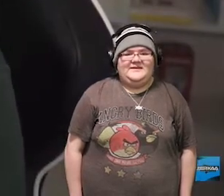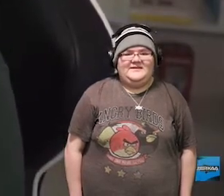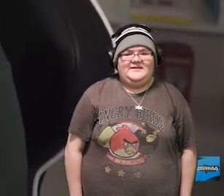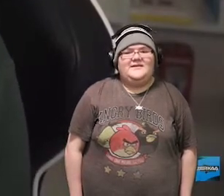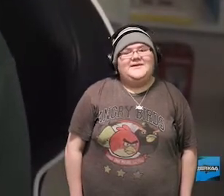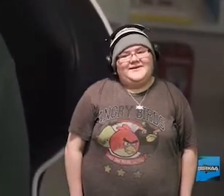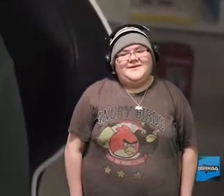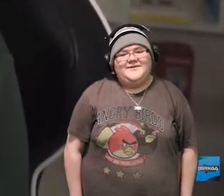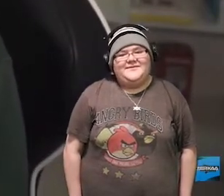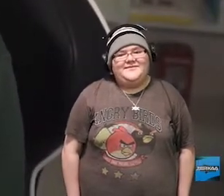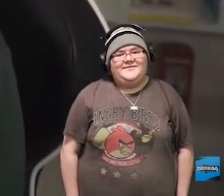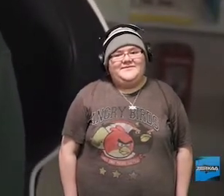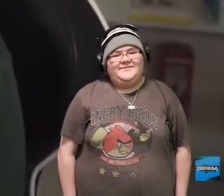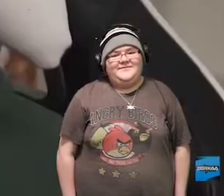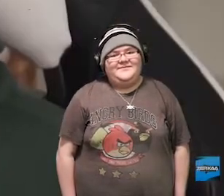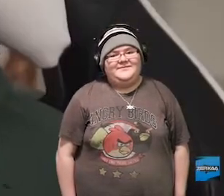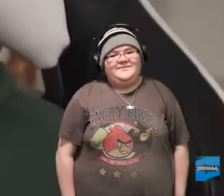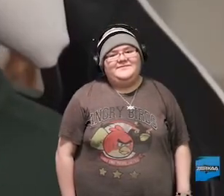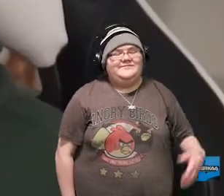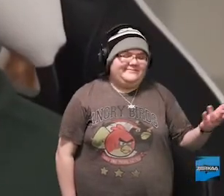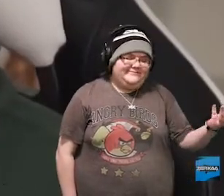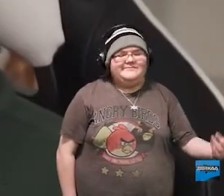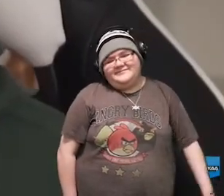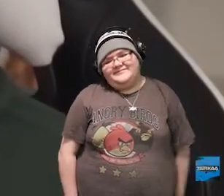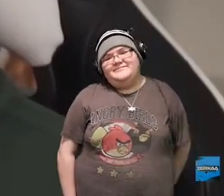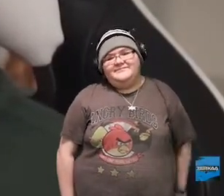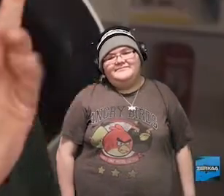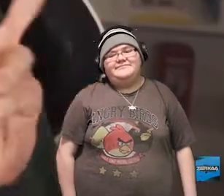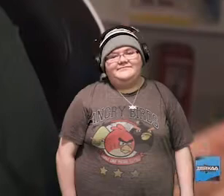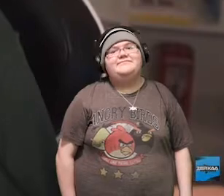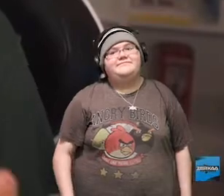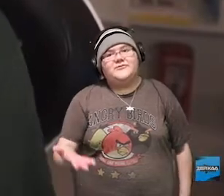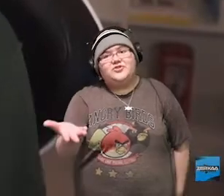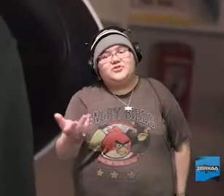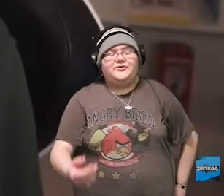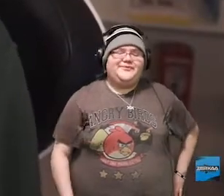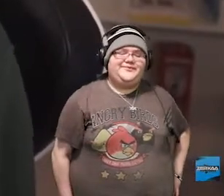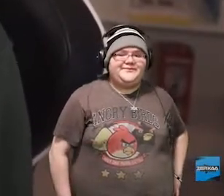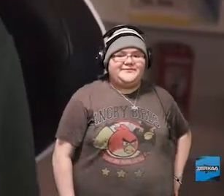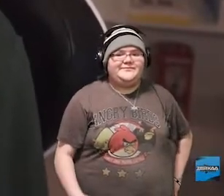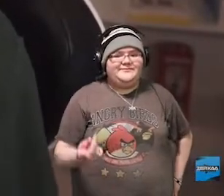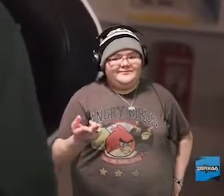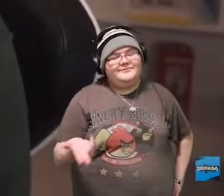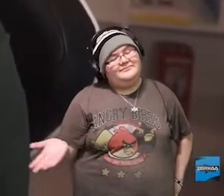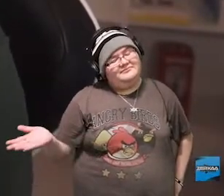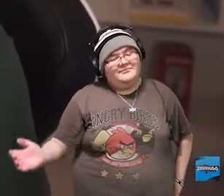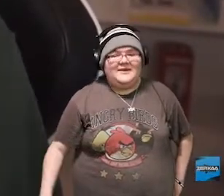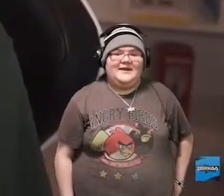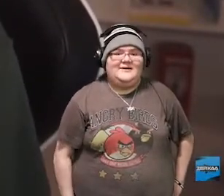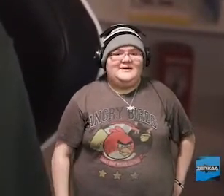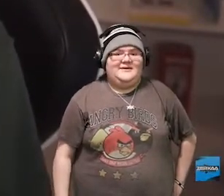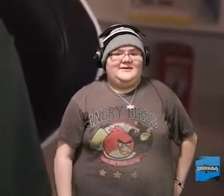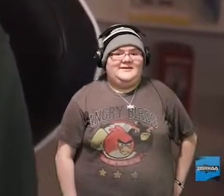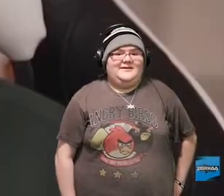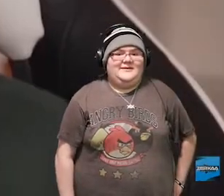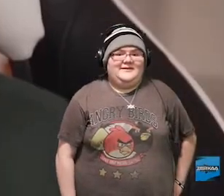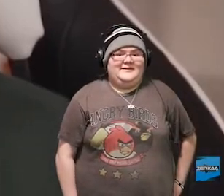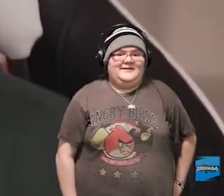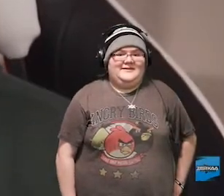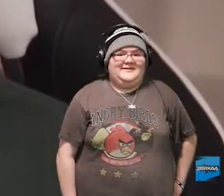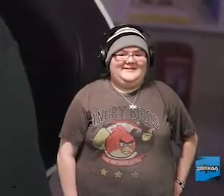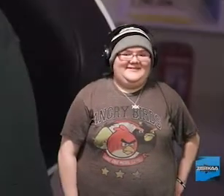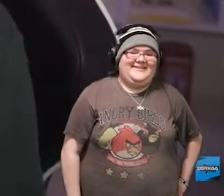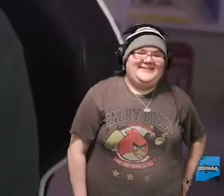The simplicity of it is if you want to lose weight, just burn more calories than you can chew. That is a secret. That's what Bez did. That's what I did. That is the only secret you need to know. Don't